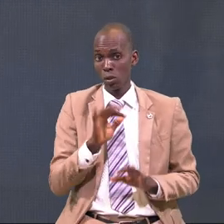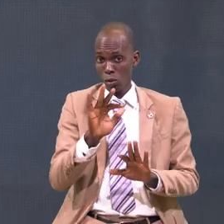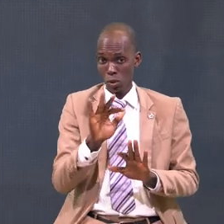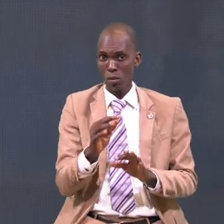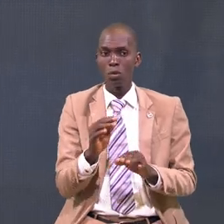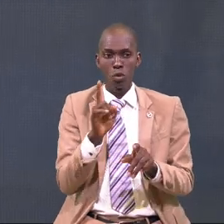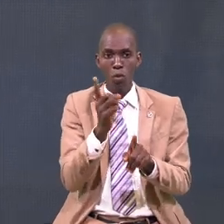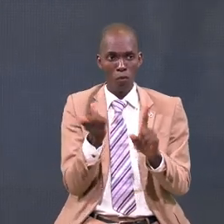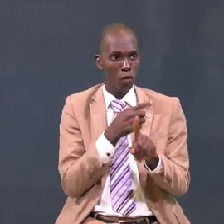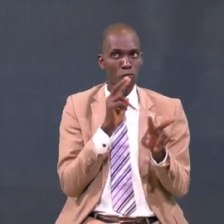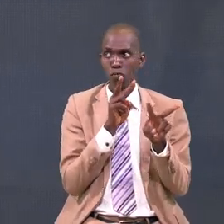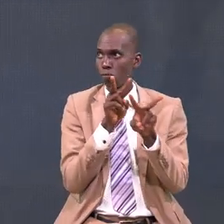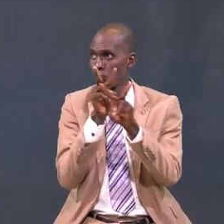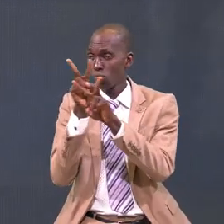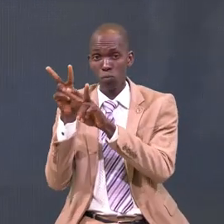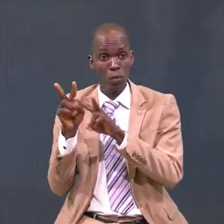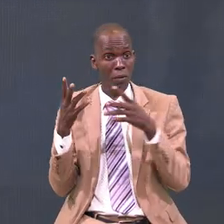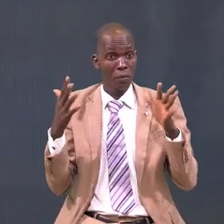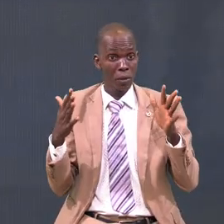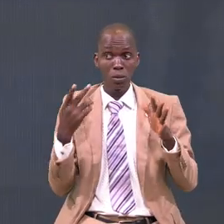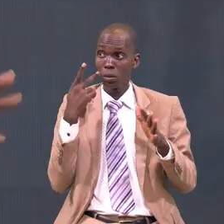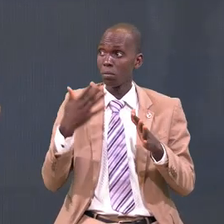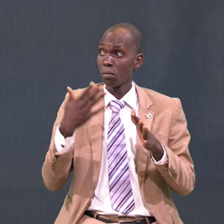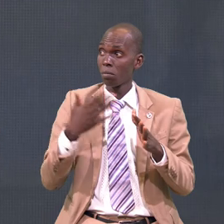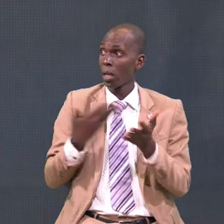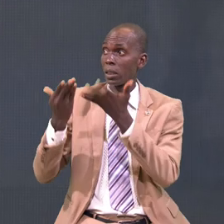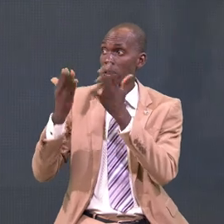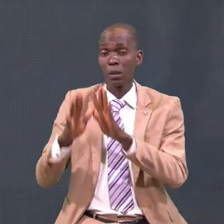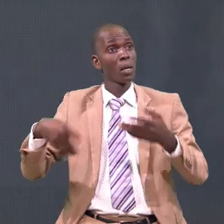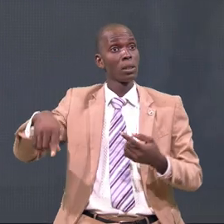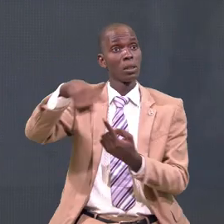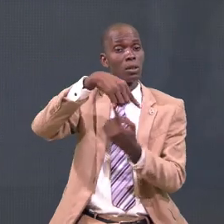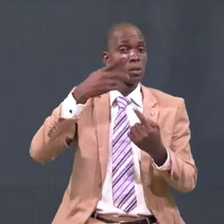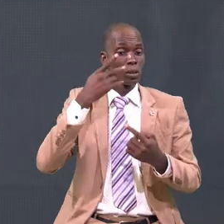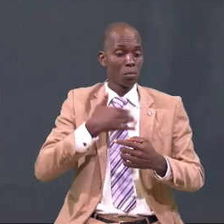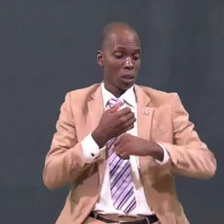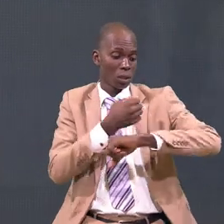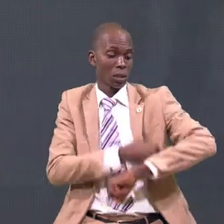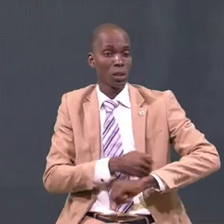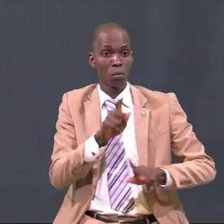first. See all my servants. See all my security. See all that I